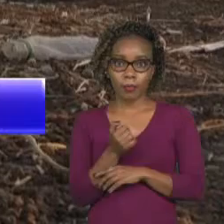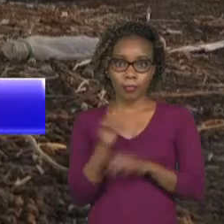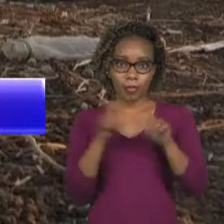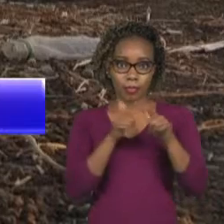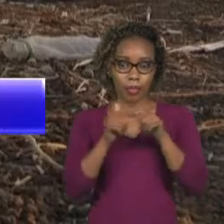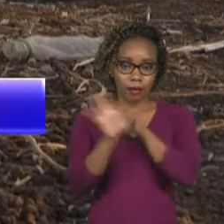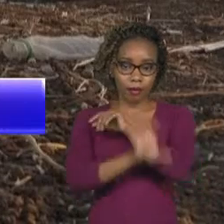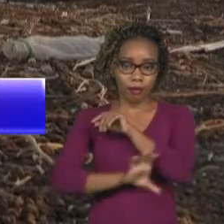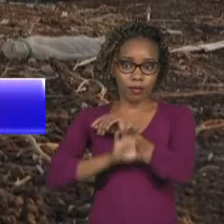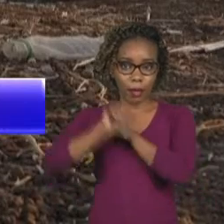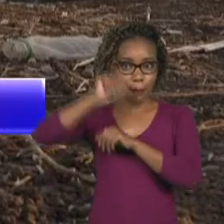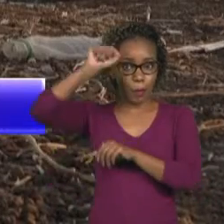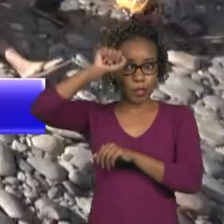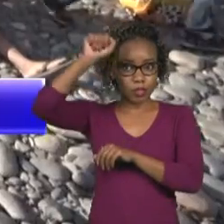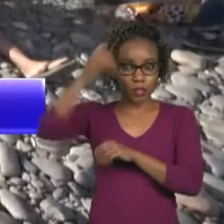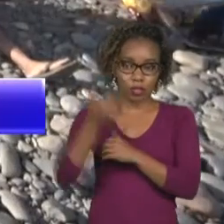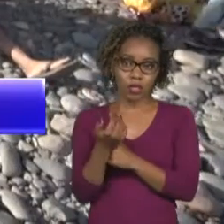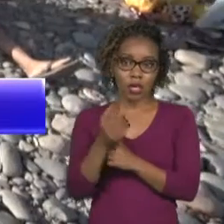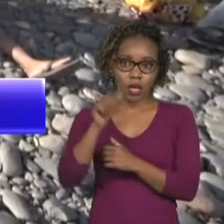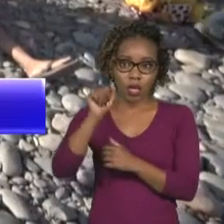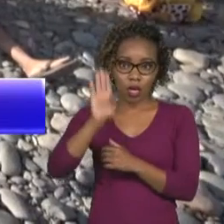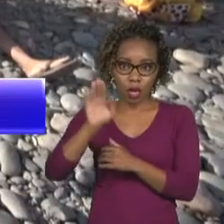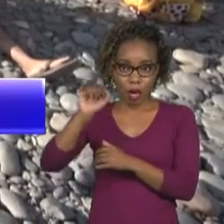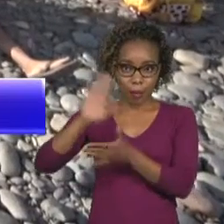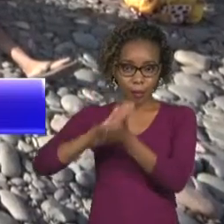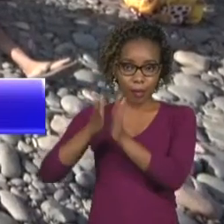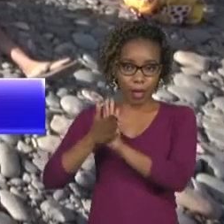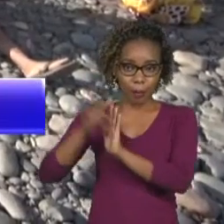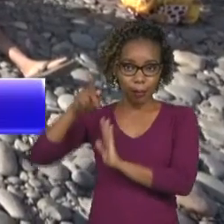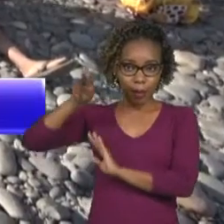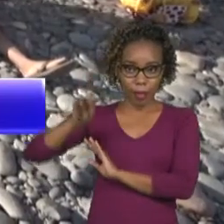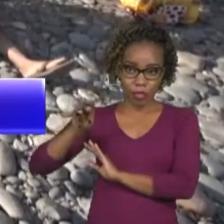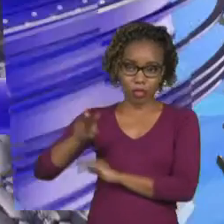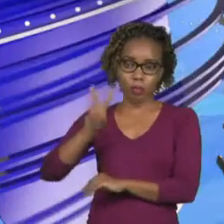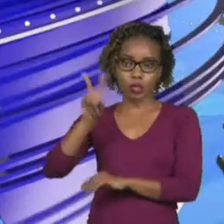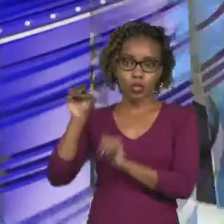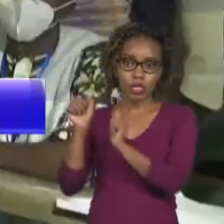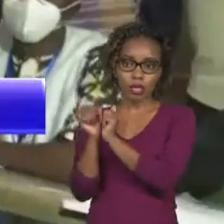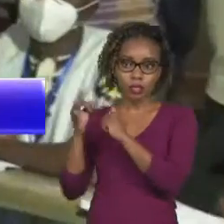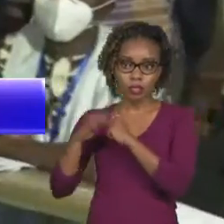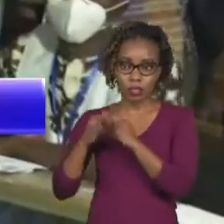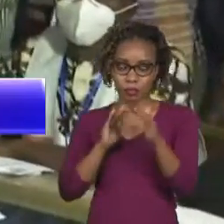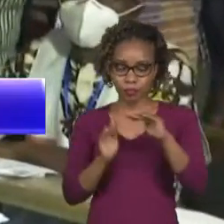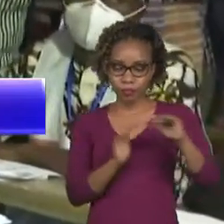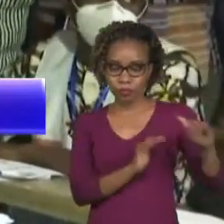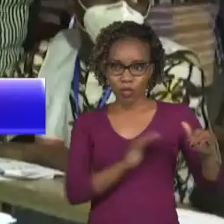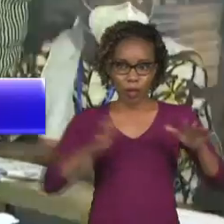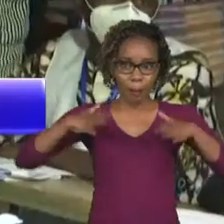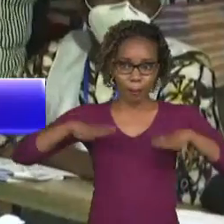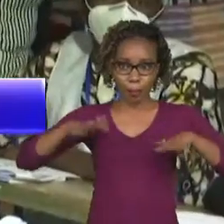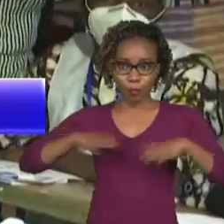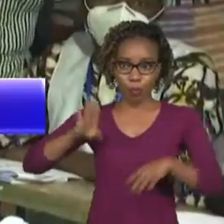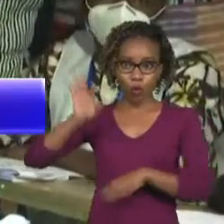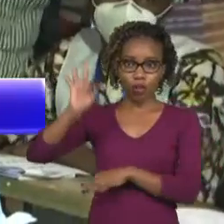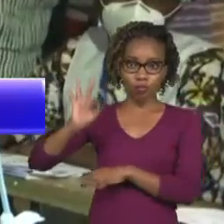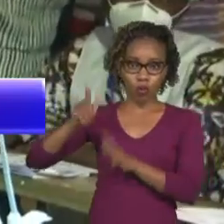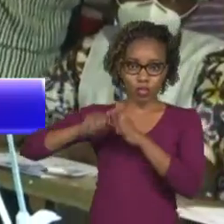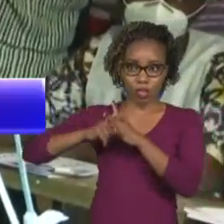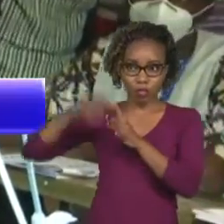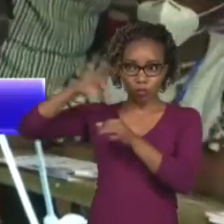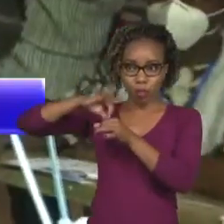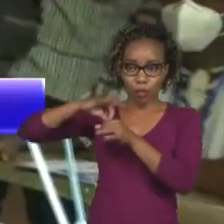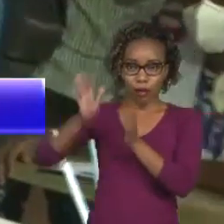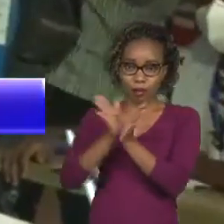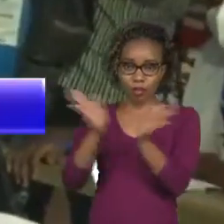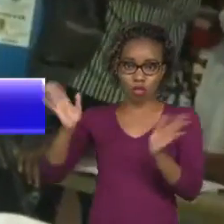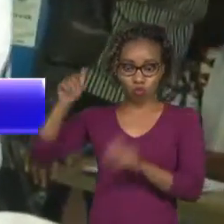the country's politics until Abiy became prime minister in 2018. The people of Burkina Faso began voting in general